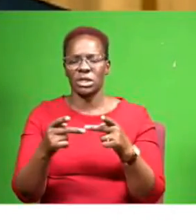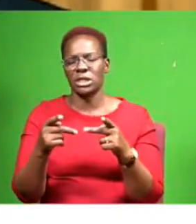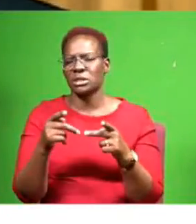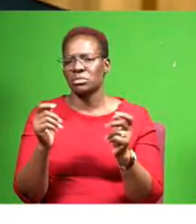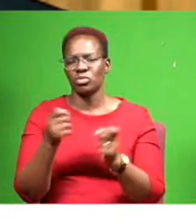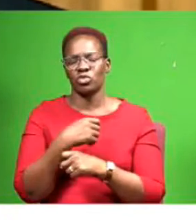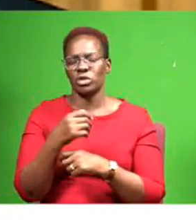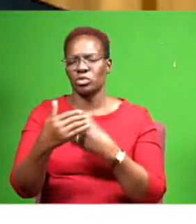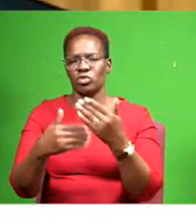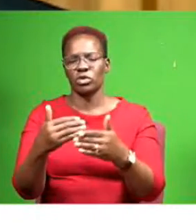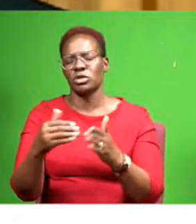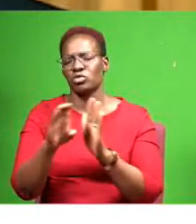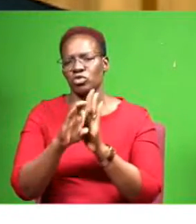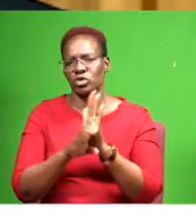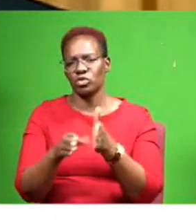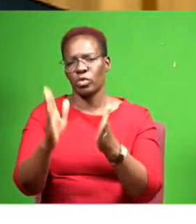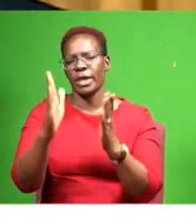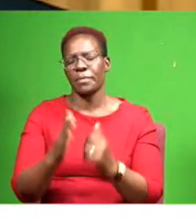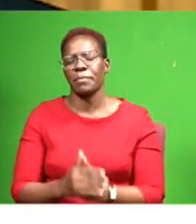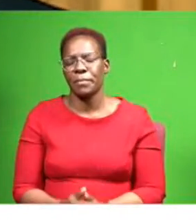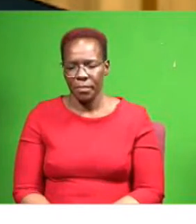unsustainable.